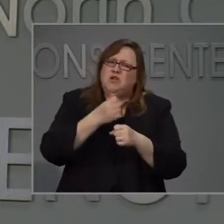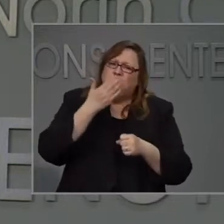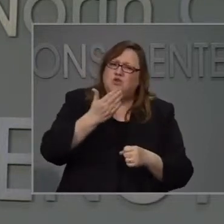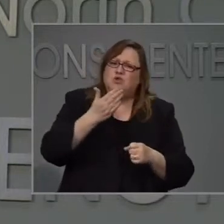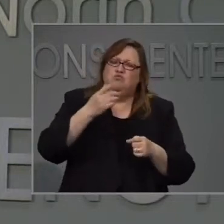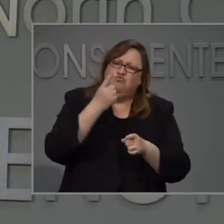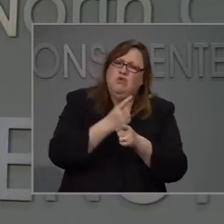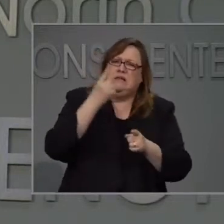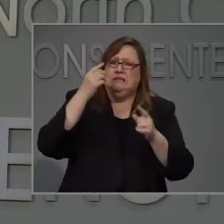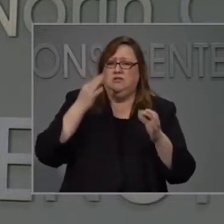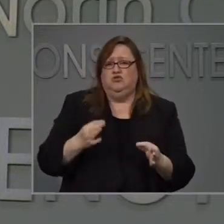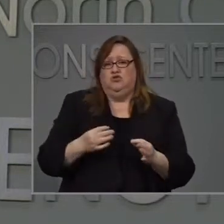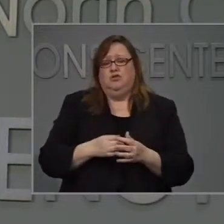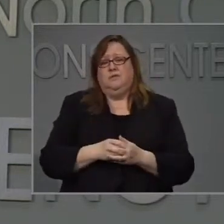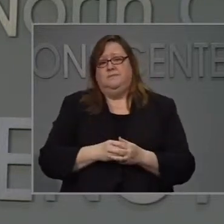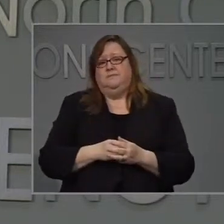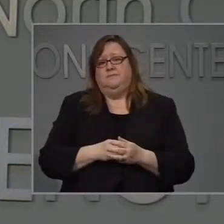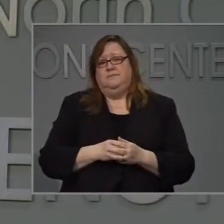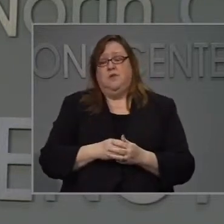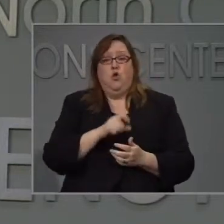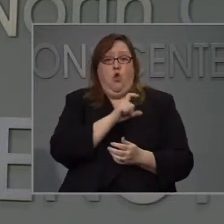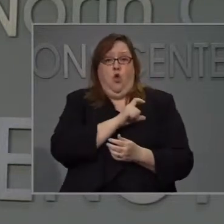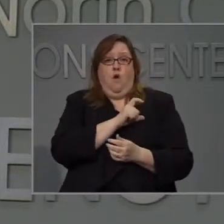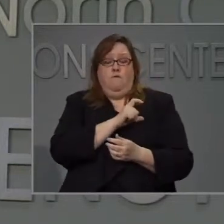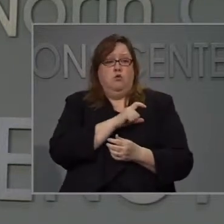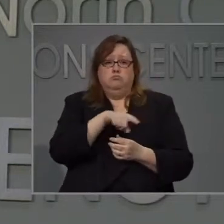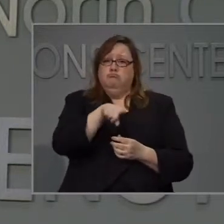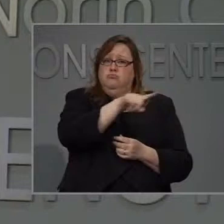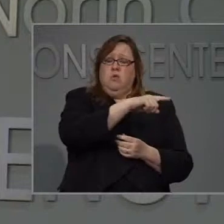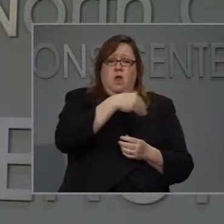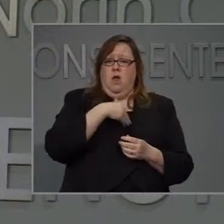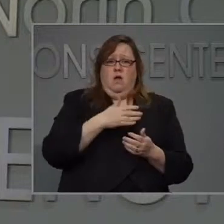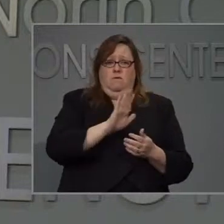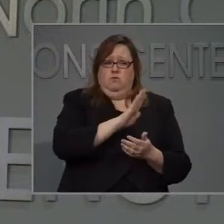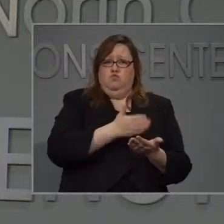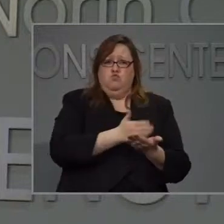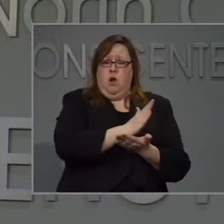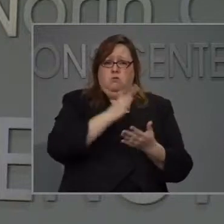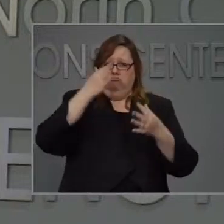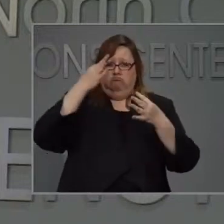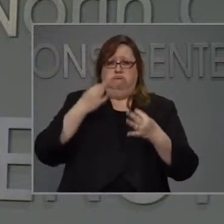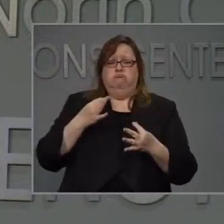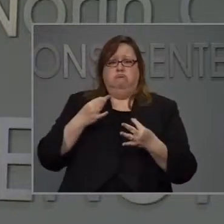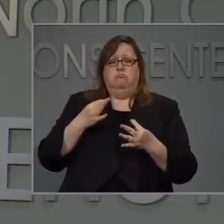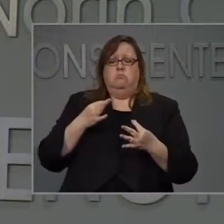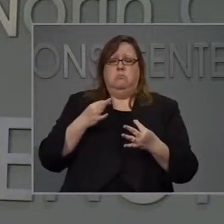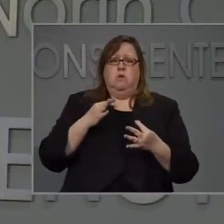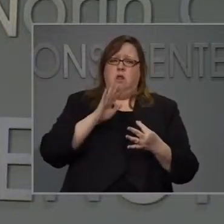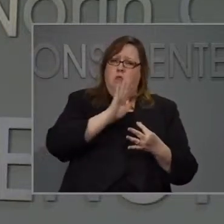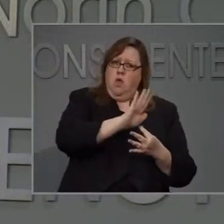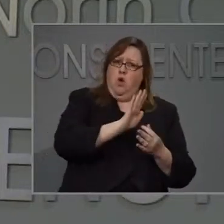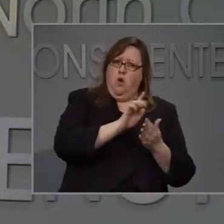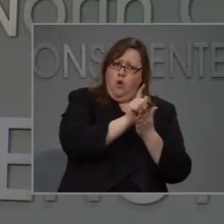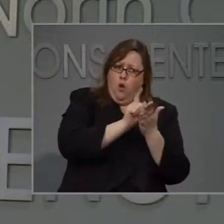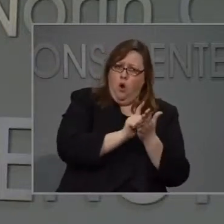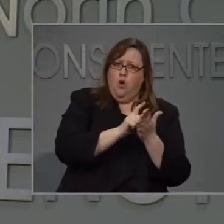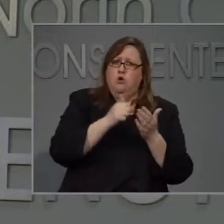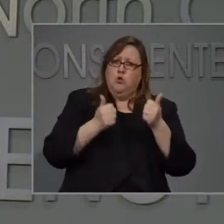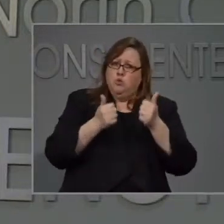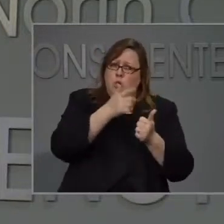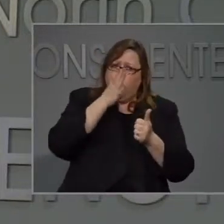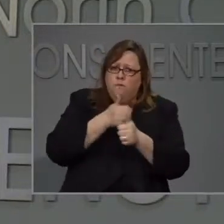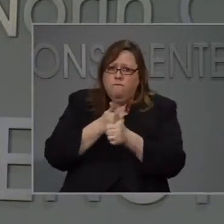enforcement obviously should have discretion over laws that they're going to focus